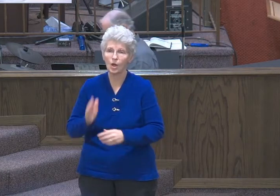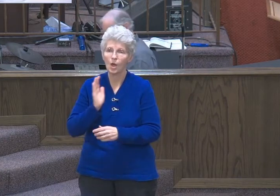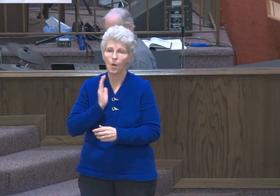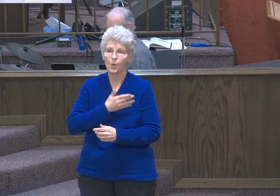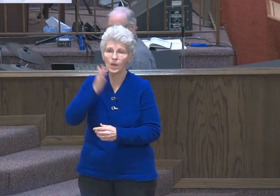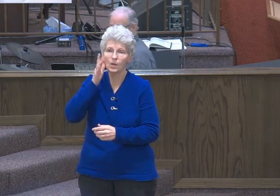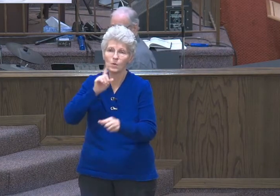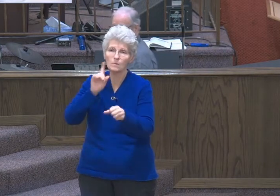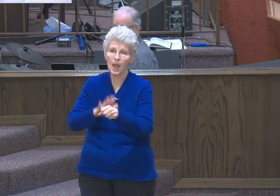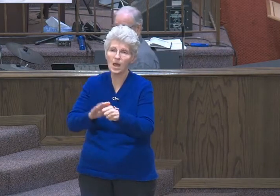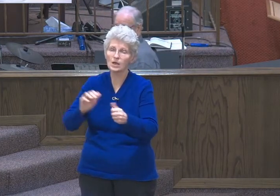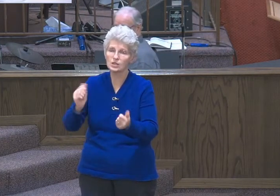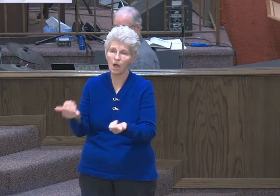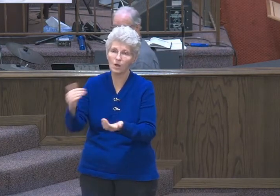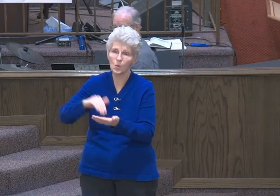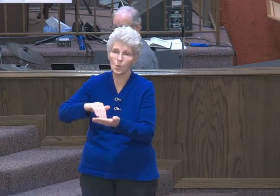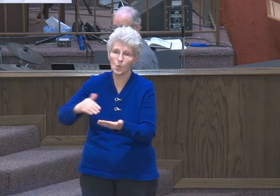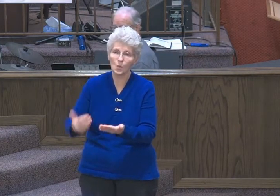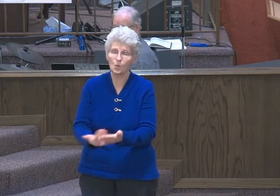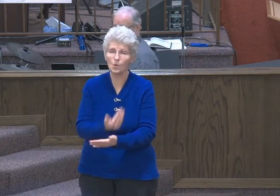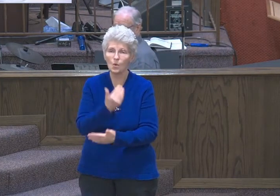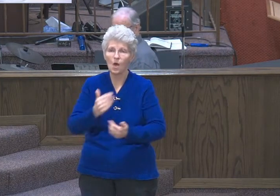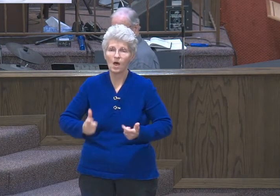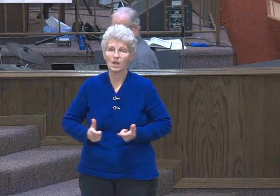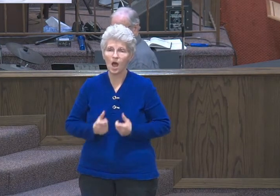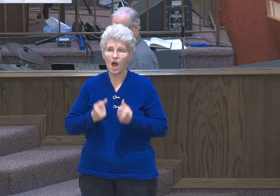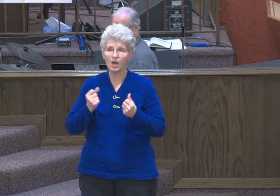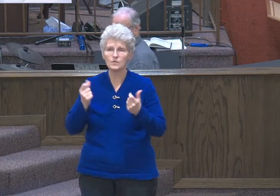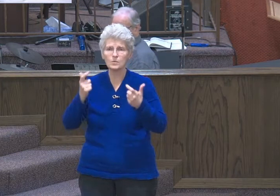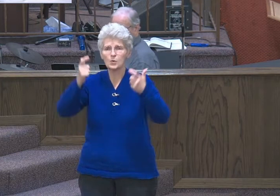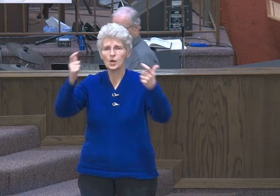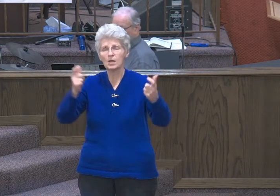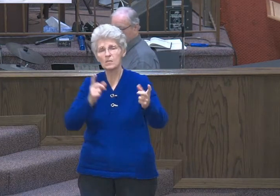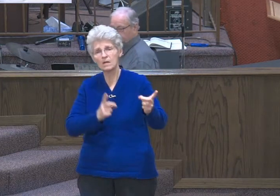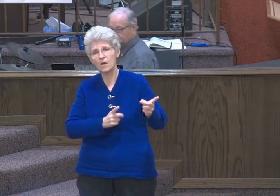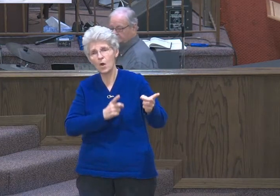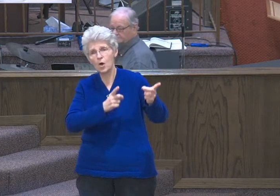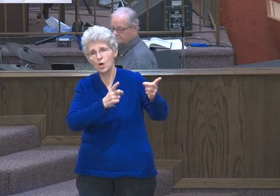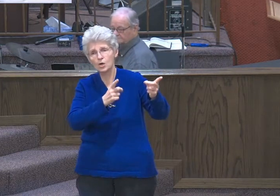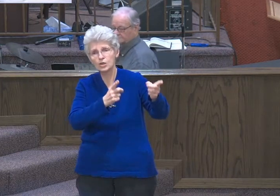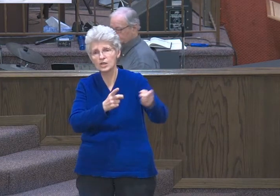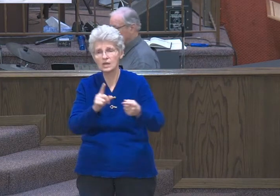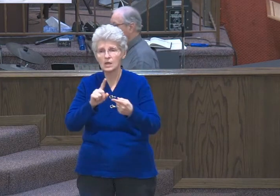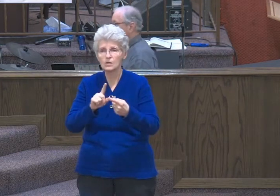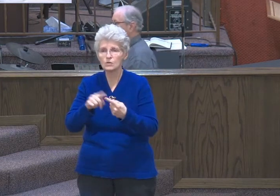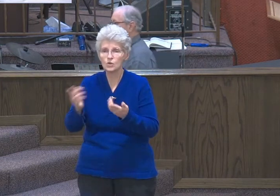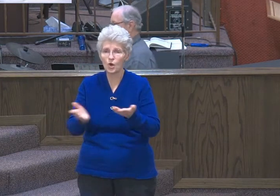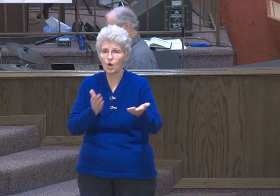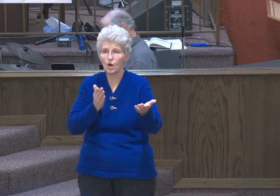Maker, we would pledge anew. Life's supreme devotion